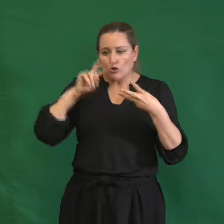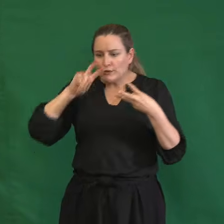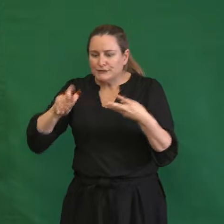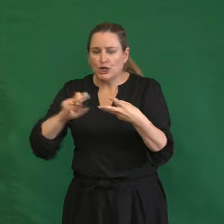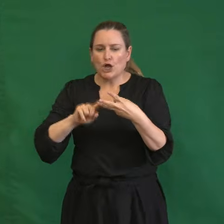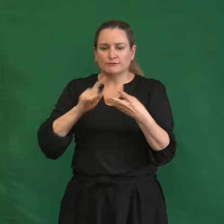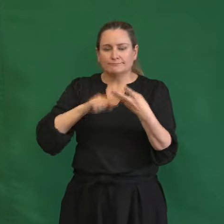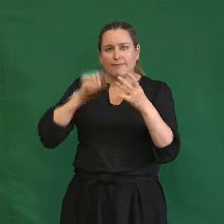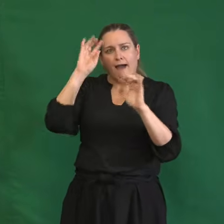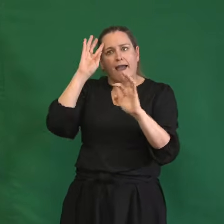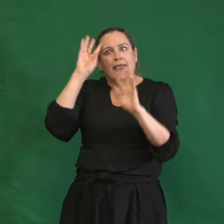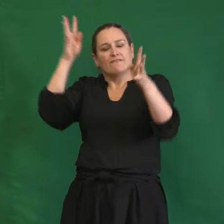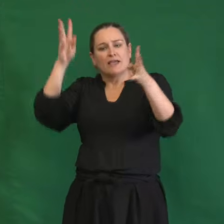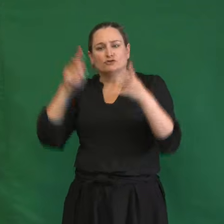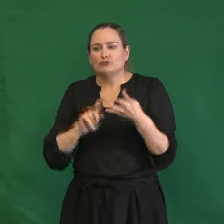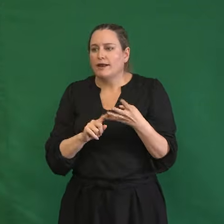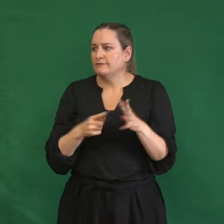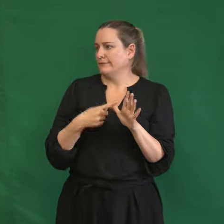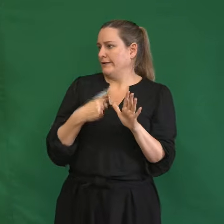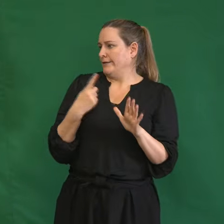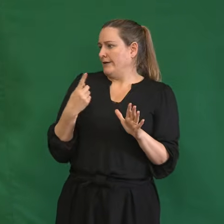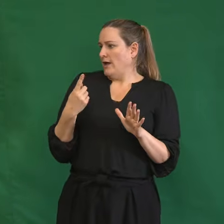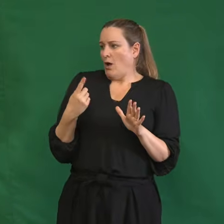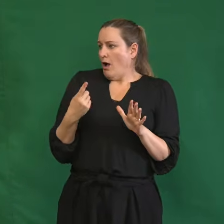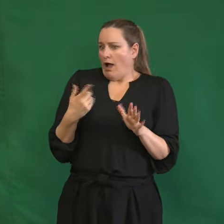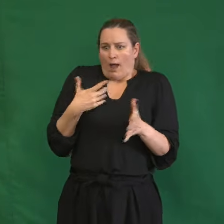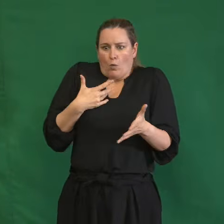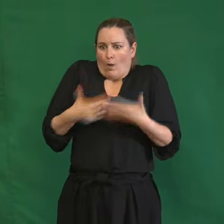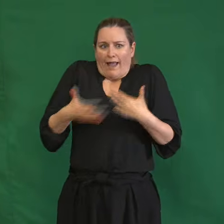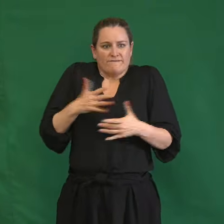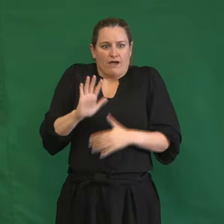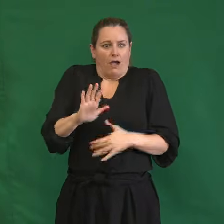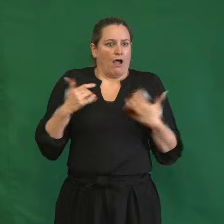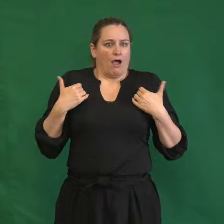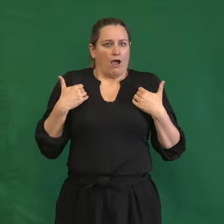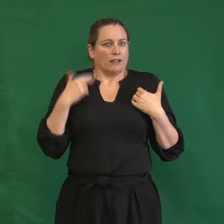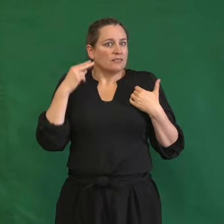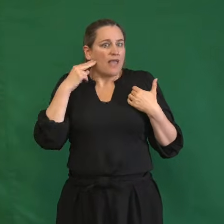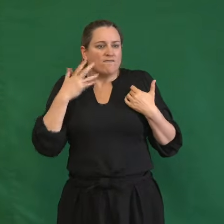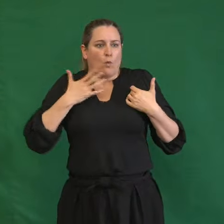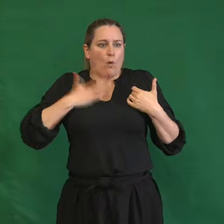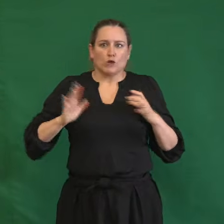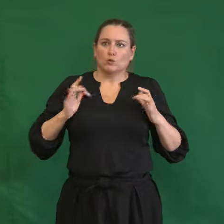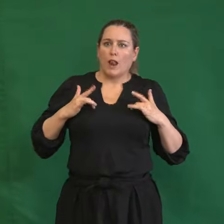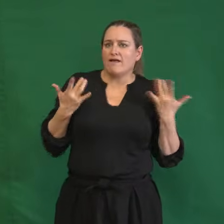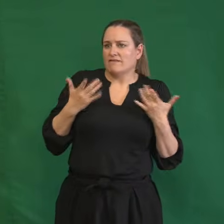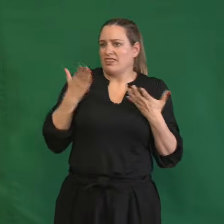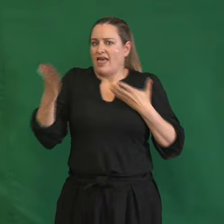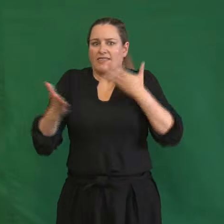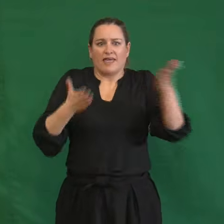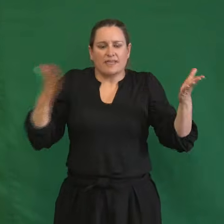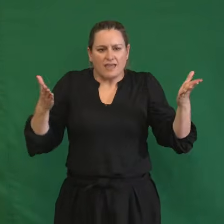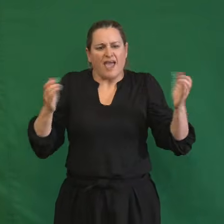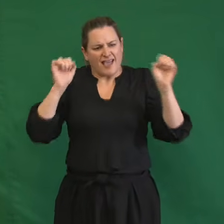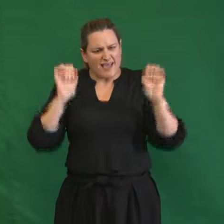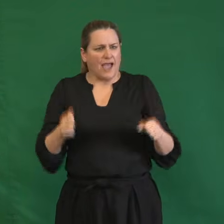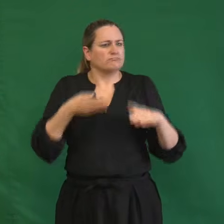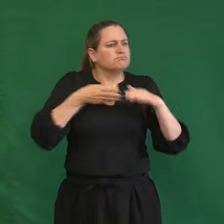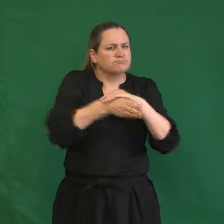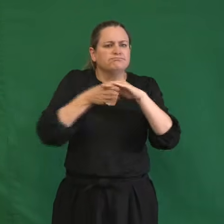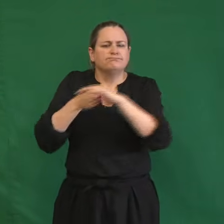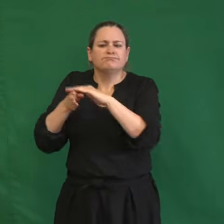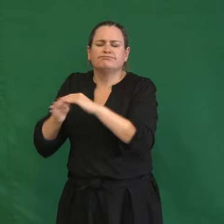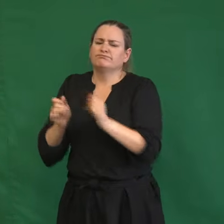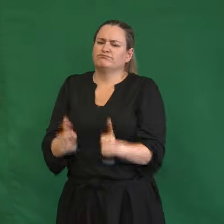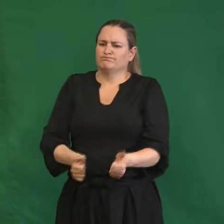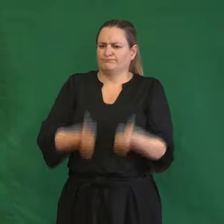innovation, and in all spheres of our human lives. And in order to achieve that,